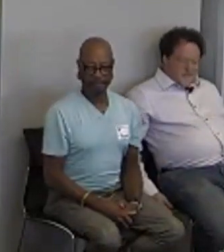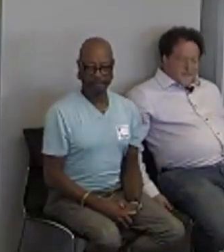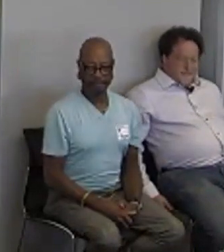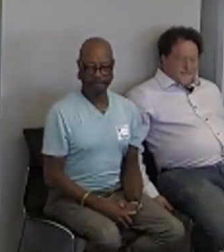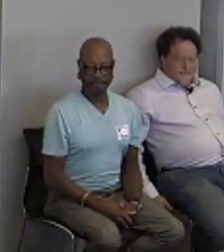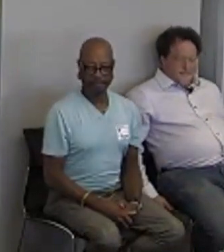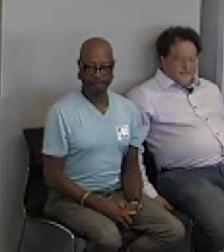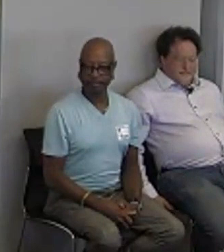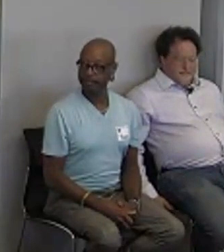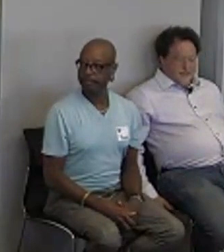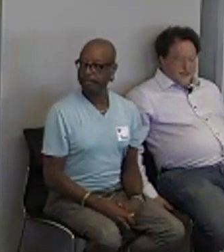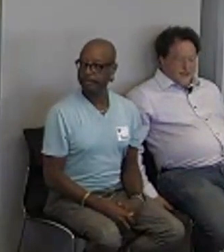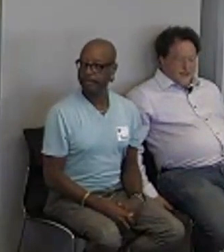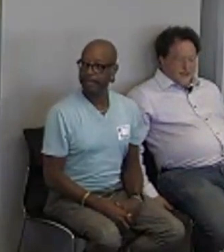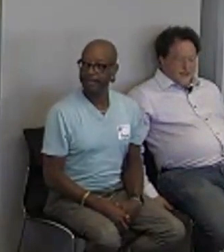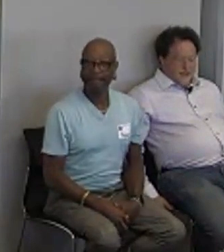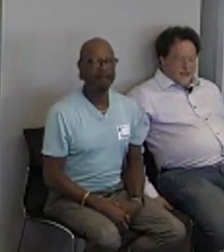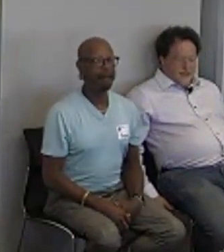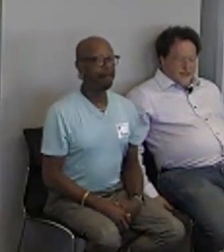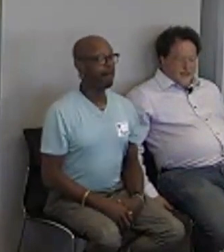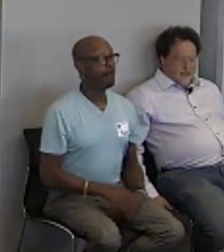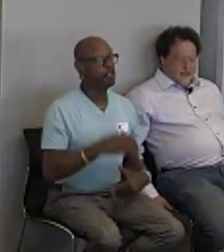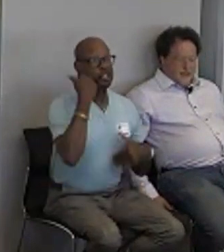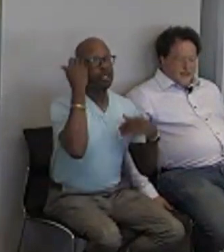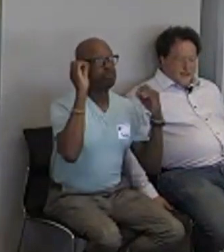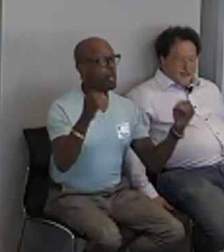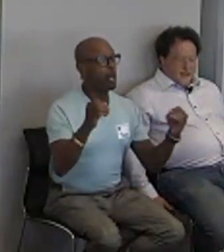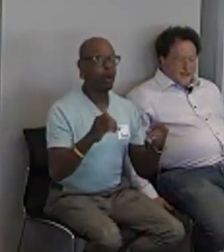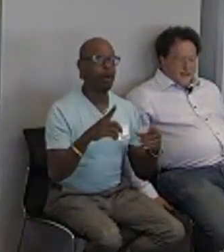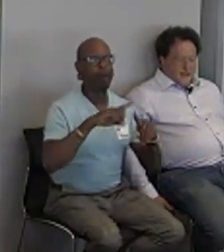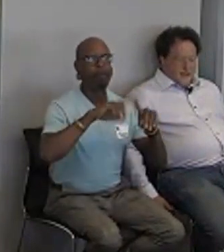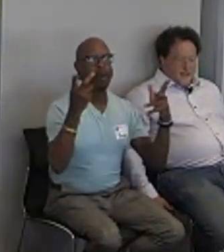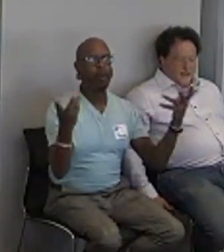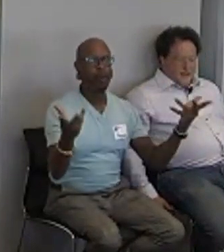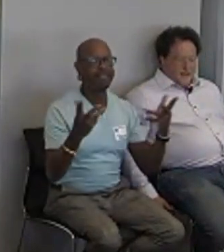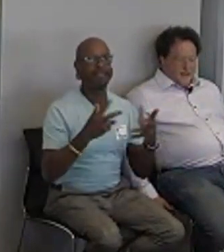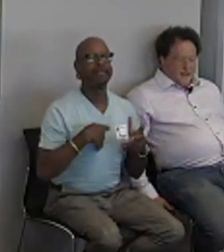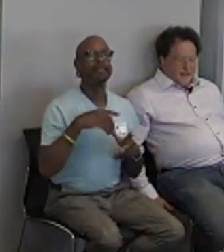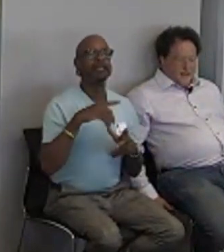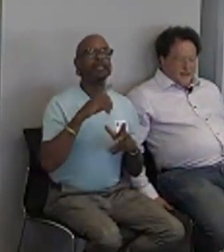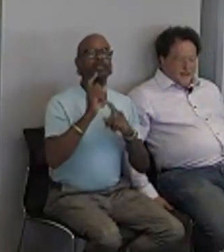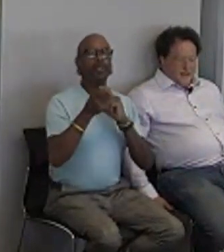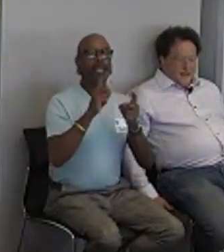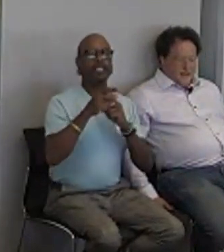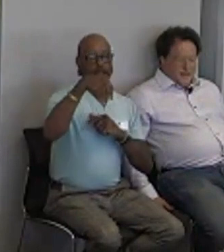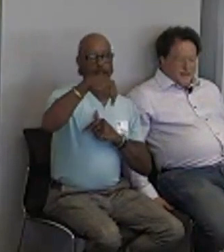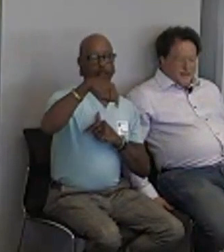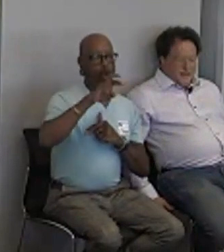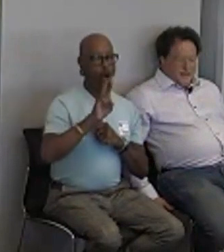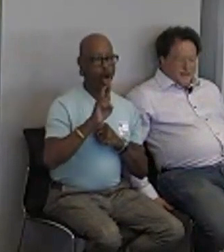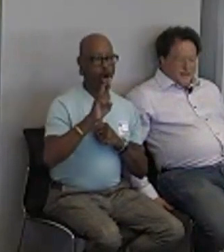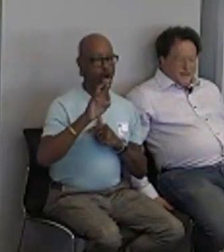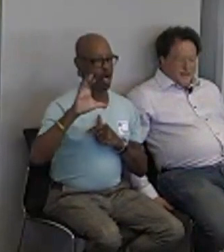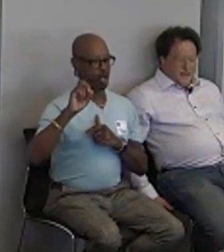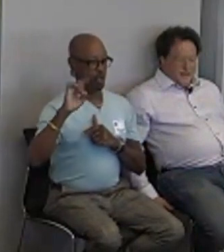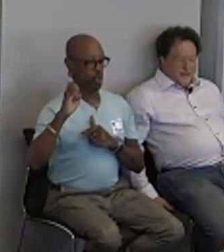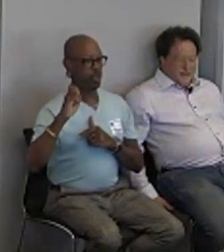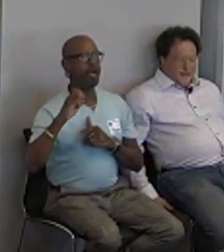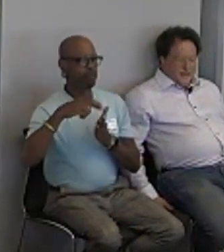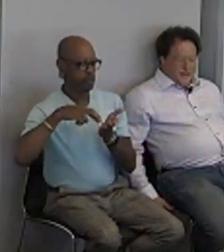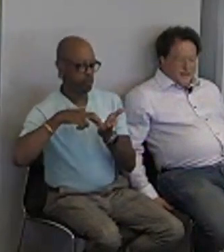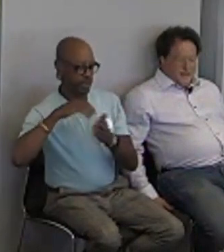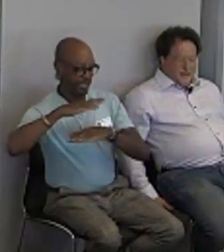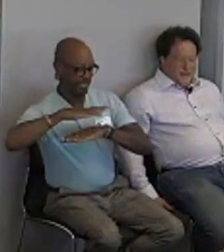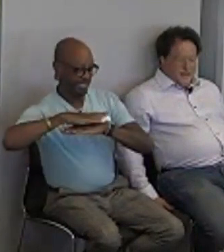Just another shameless plug. There is a donation QR code up at the registration desk, so if at any time you feel